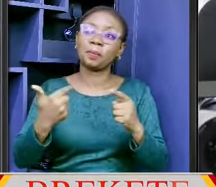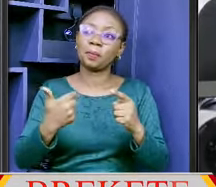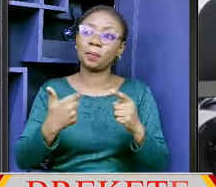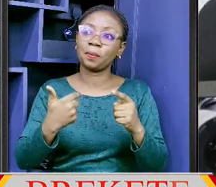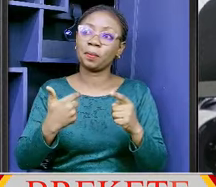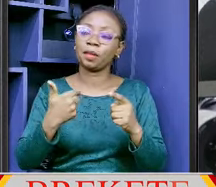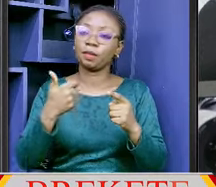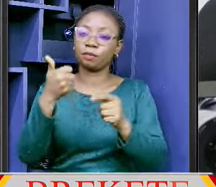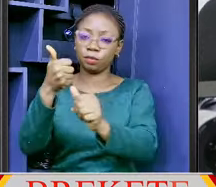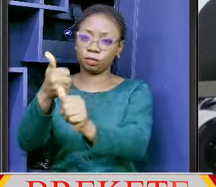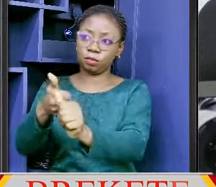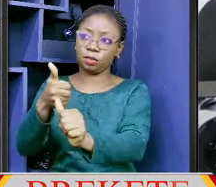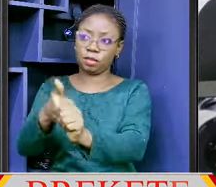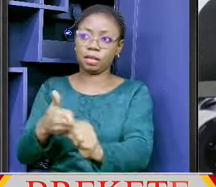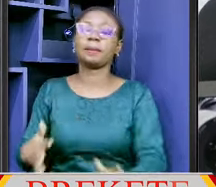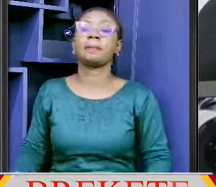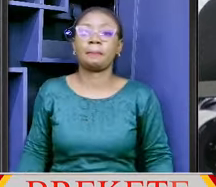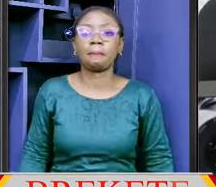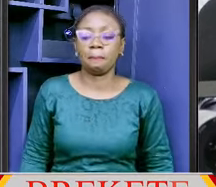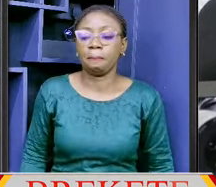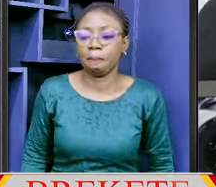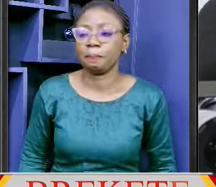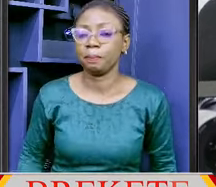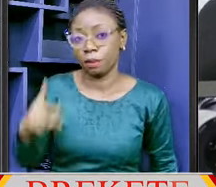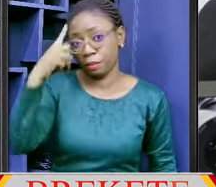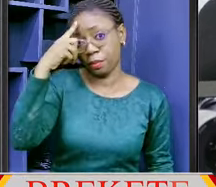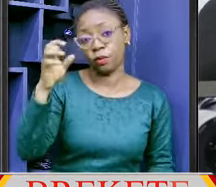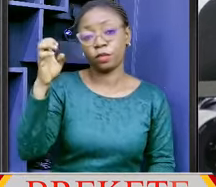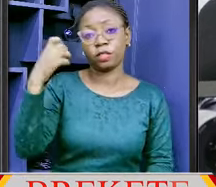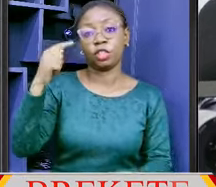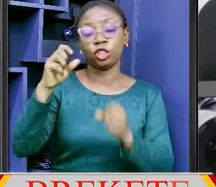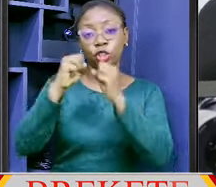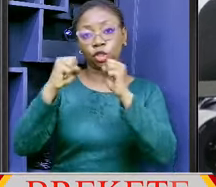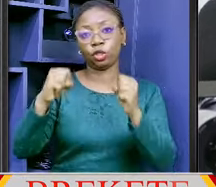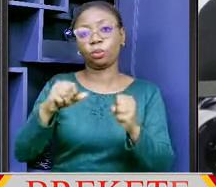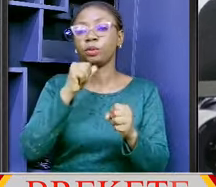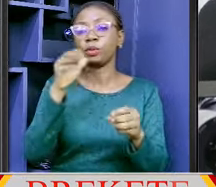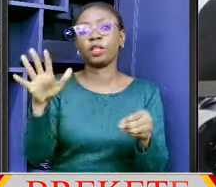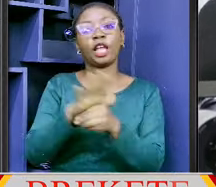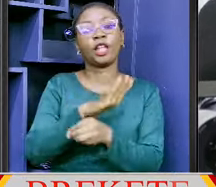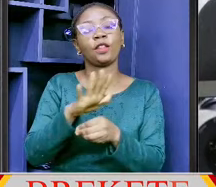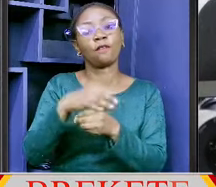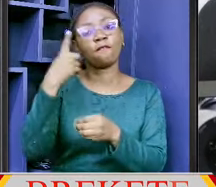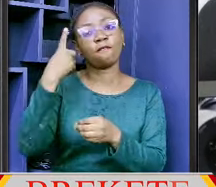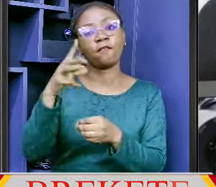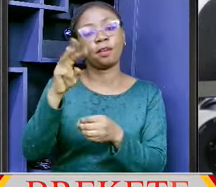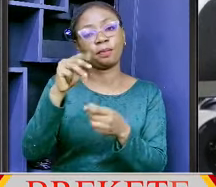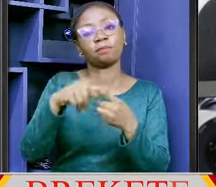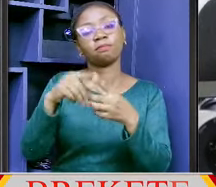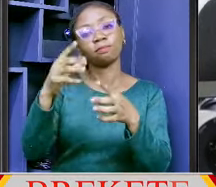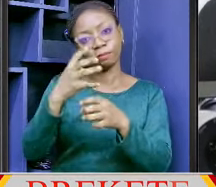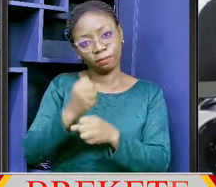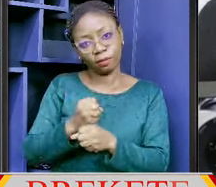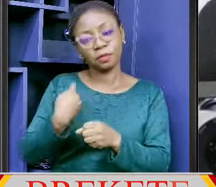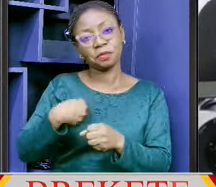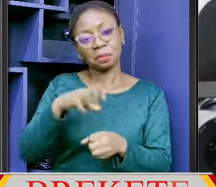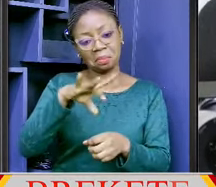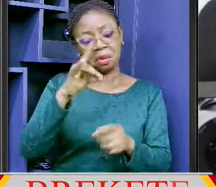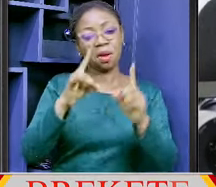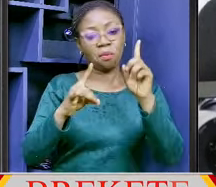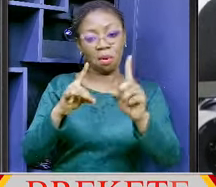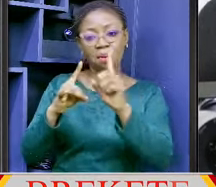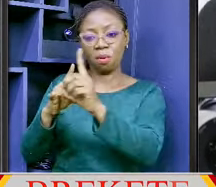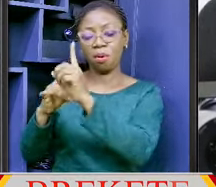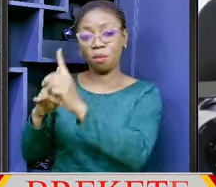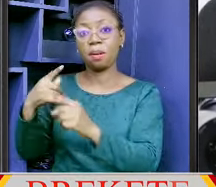shop that they did not give to him. They did not give to him because it was not, the shop did not reach him. We take one, himself did not take it. My